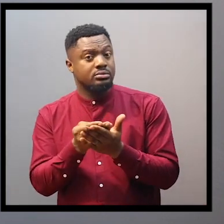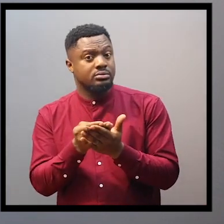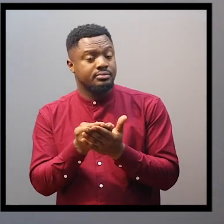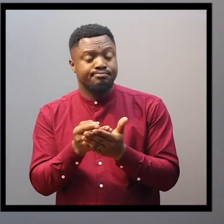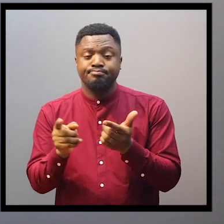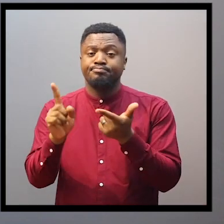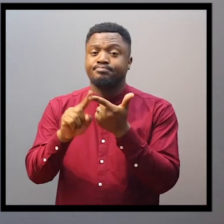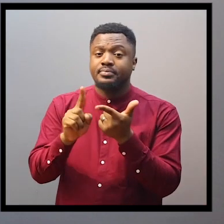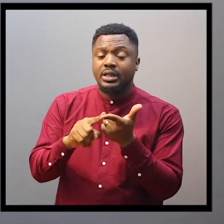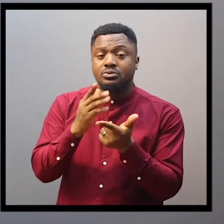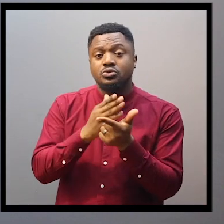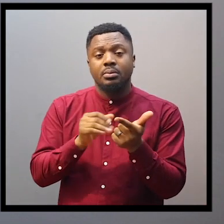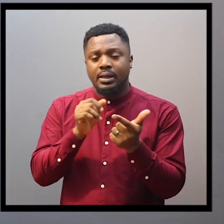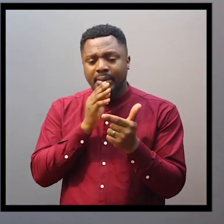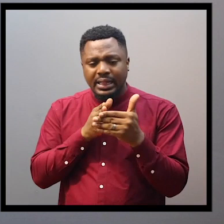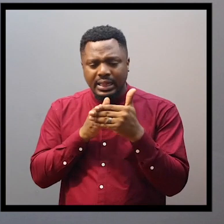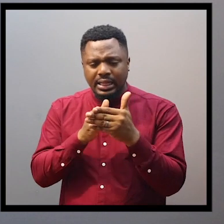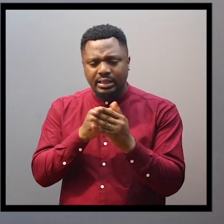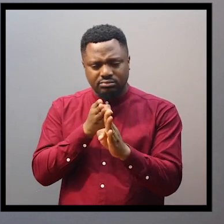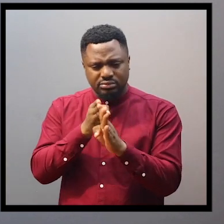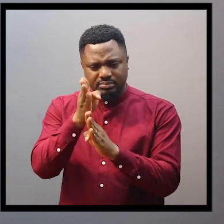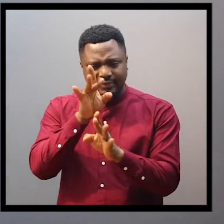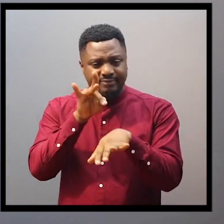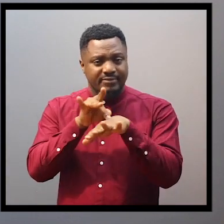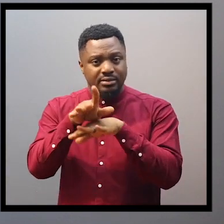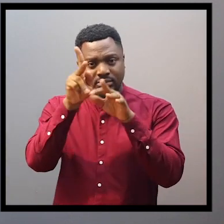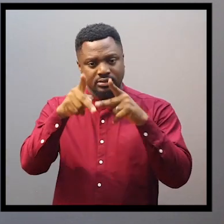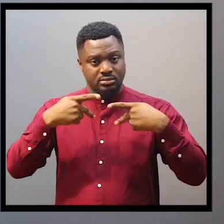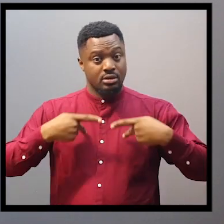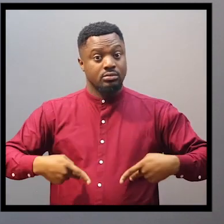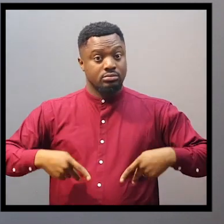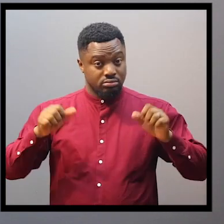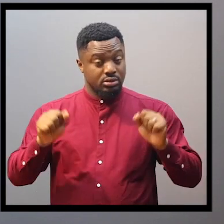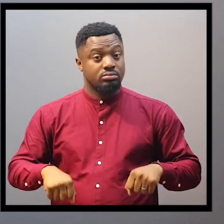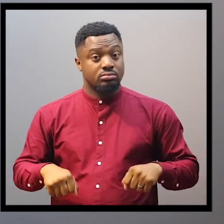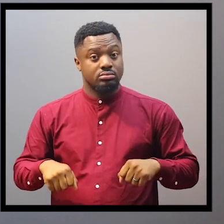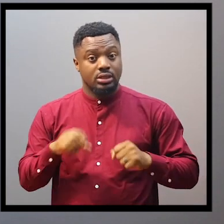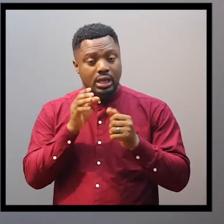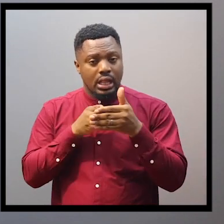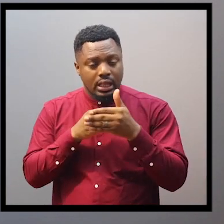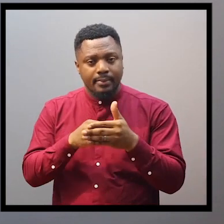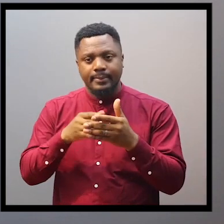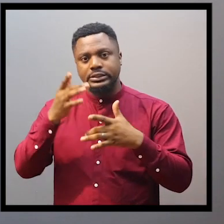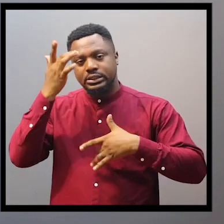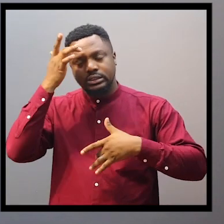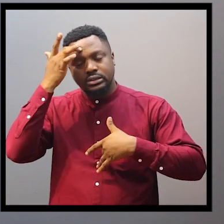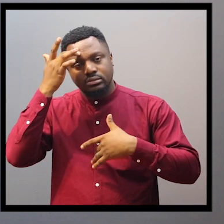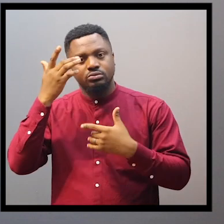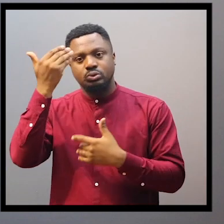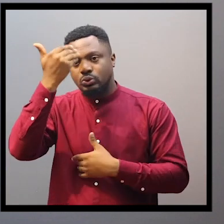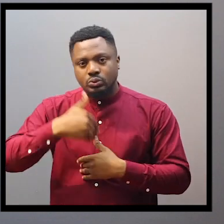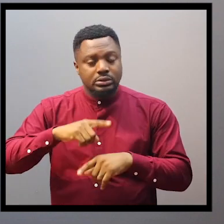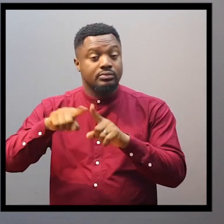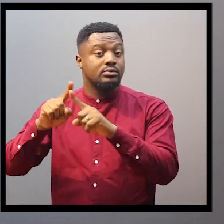Again, some substances may directly affect a person's physical health, therefore leading to other medical